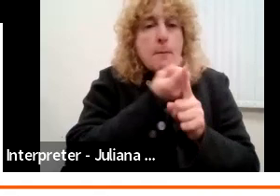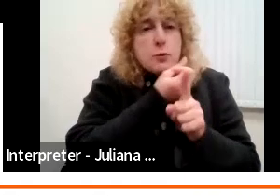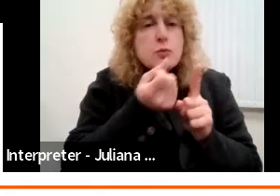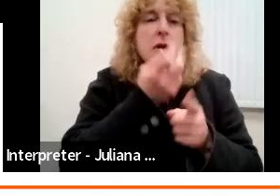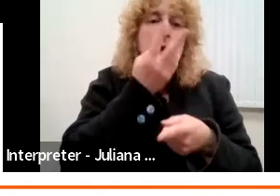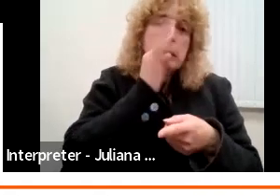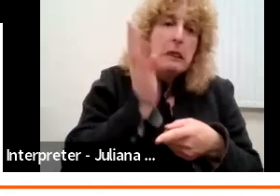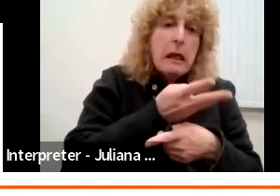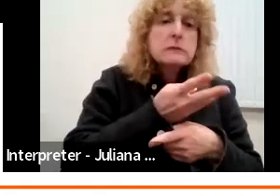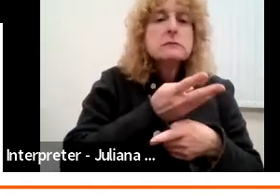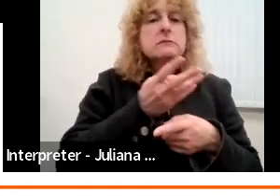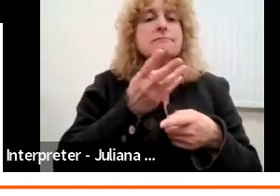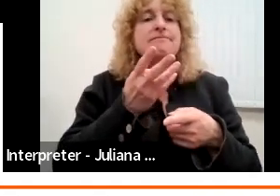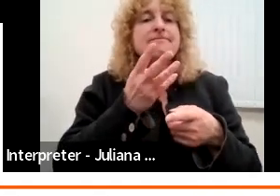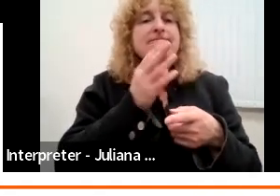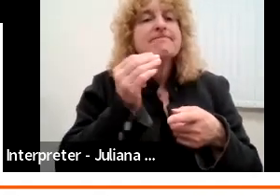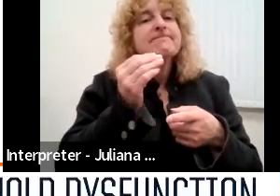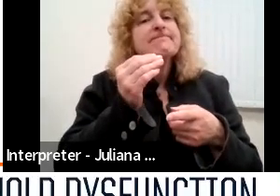ACEs.